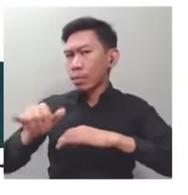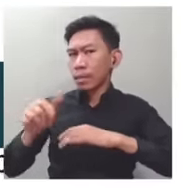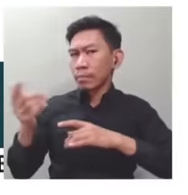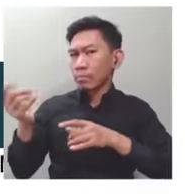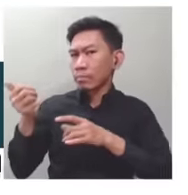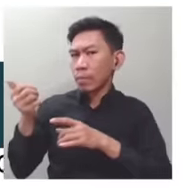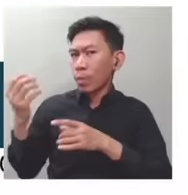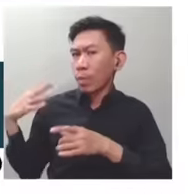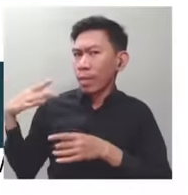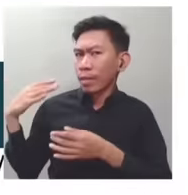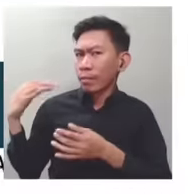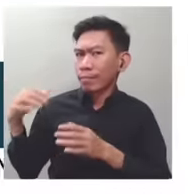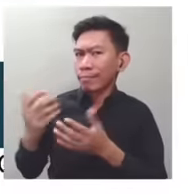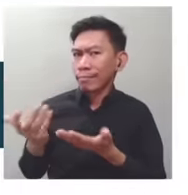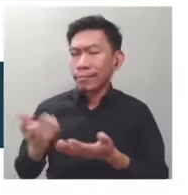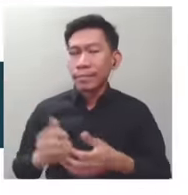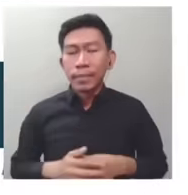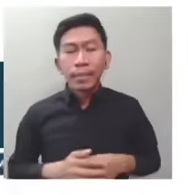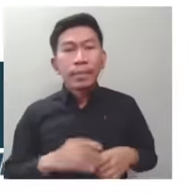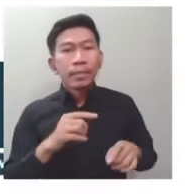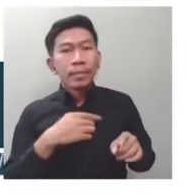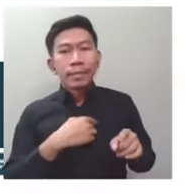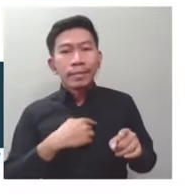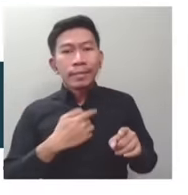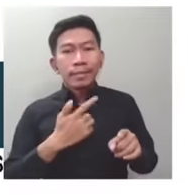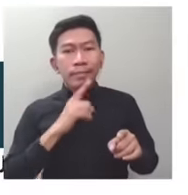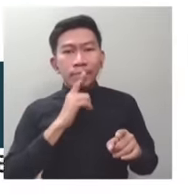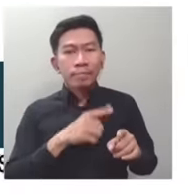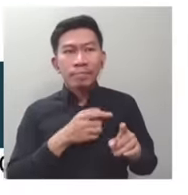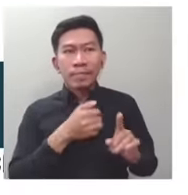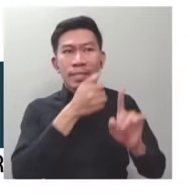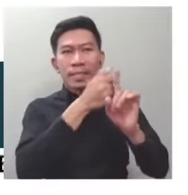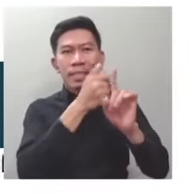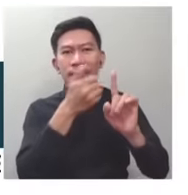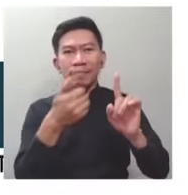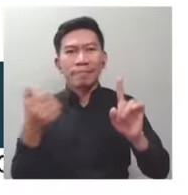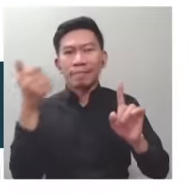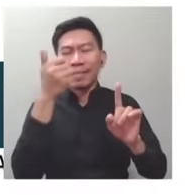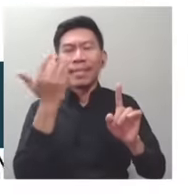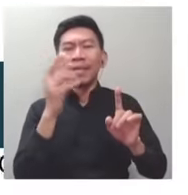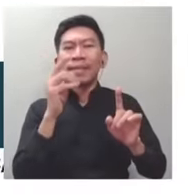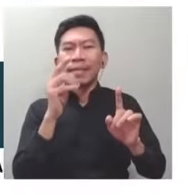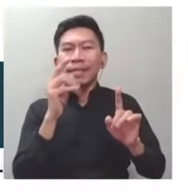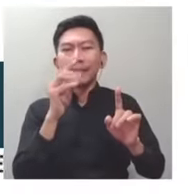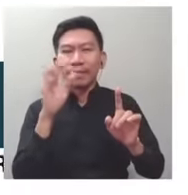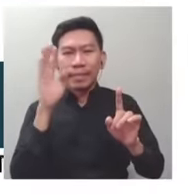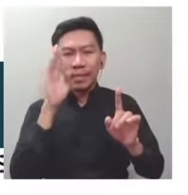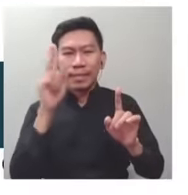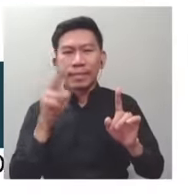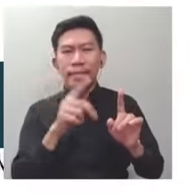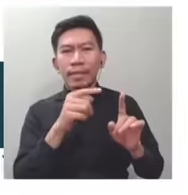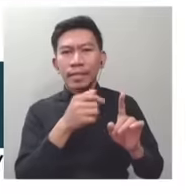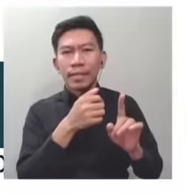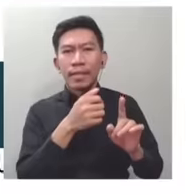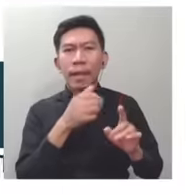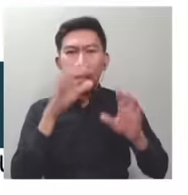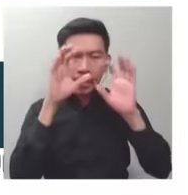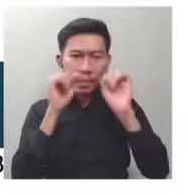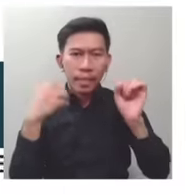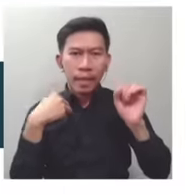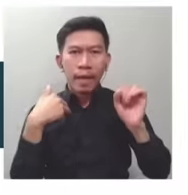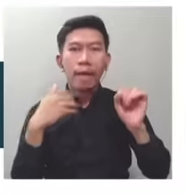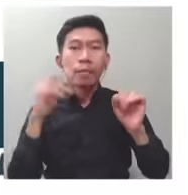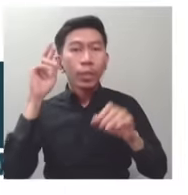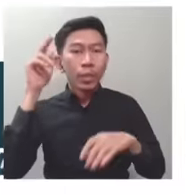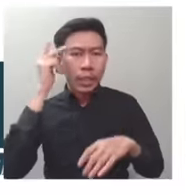decision. I am not in the position to say so. Because, you know, again, the president has political accountability to the people.